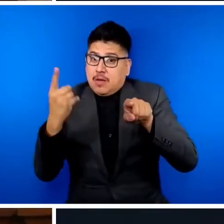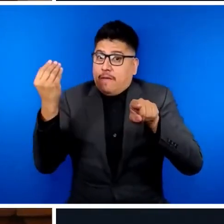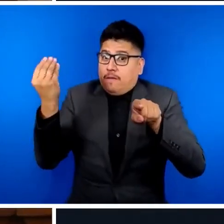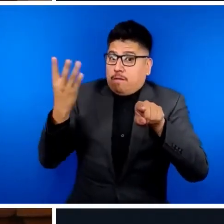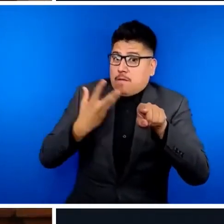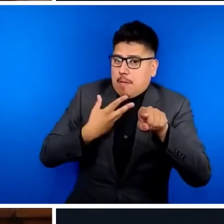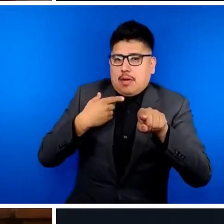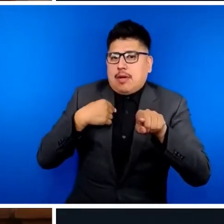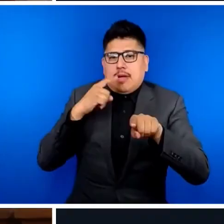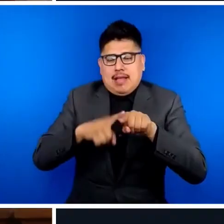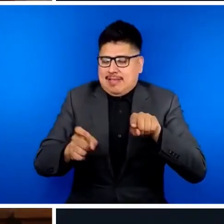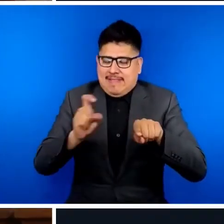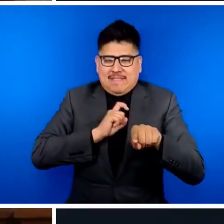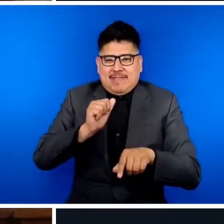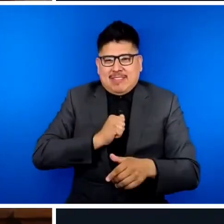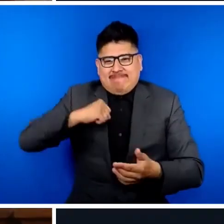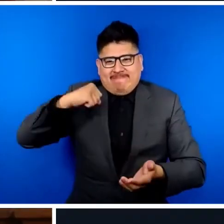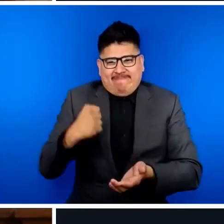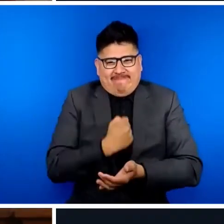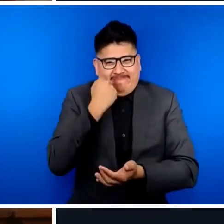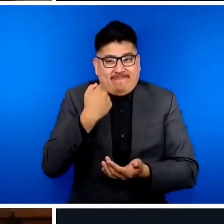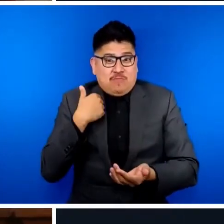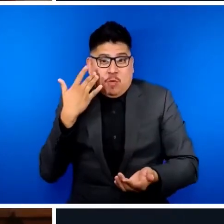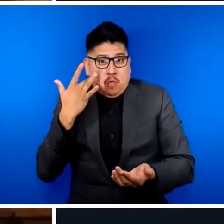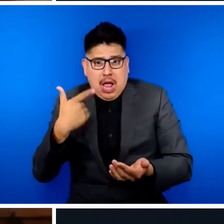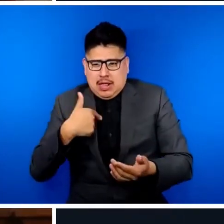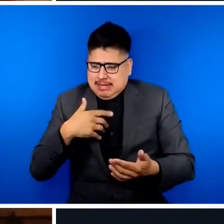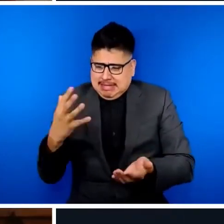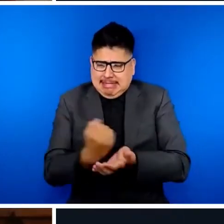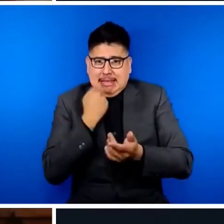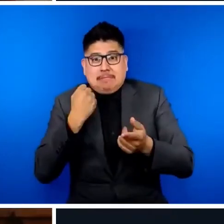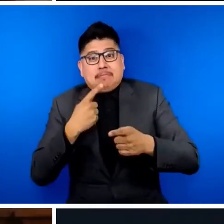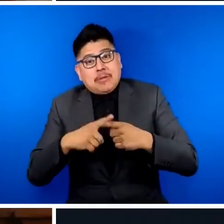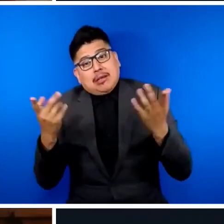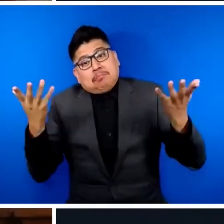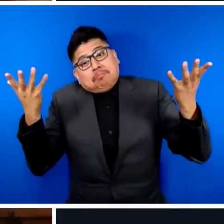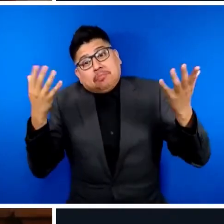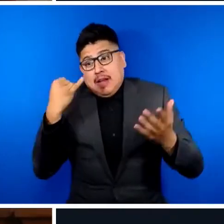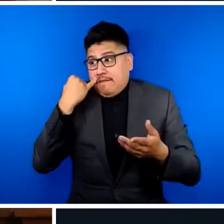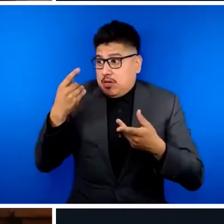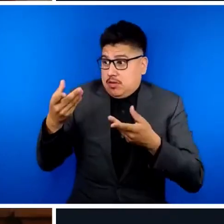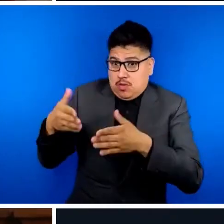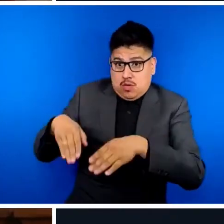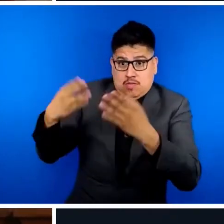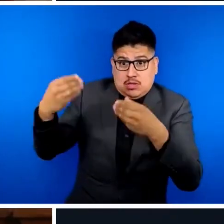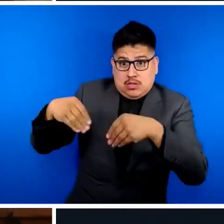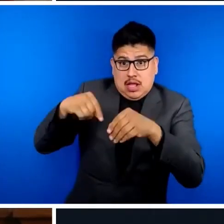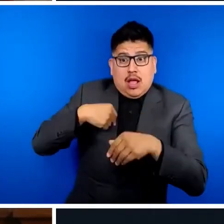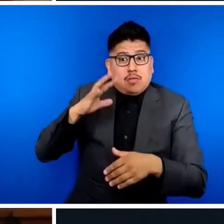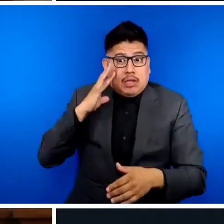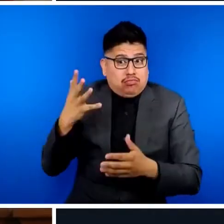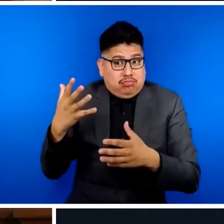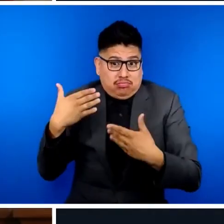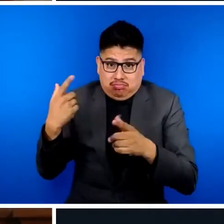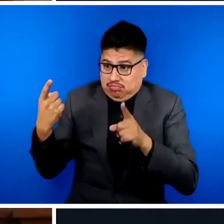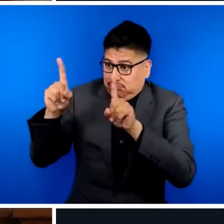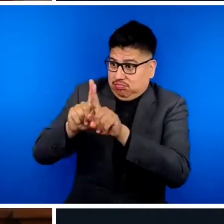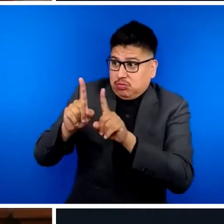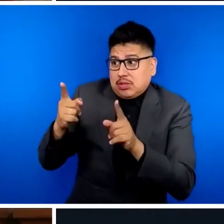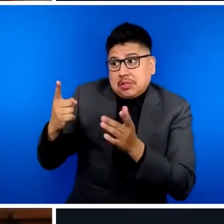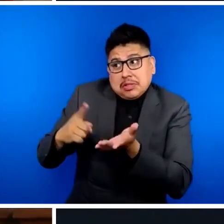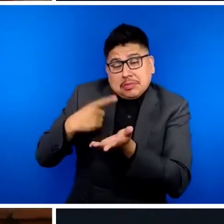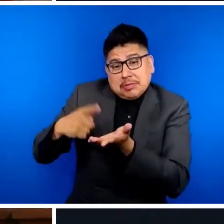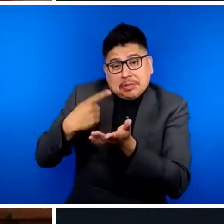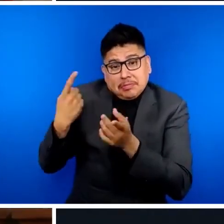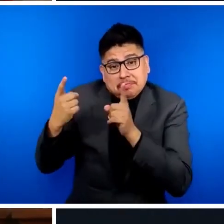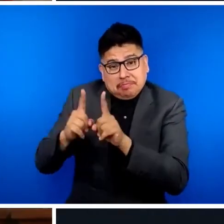wouldn't know why I'd be taking it, but if they ever open up that law, I will be there with you someday. But you